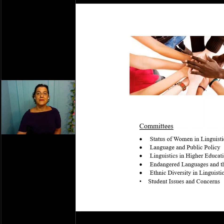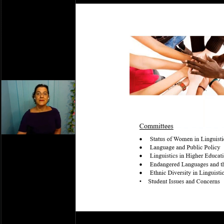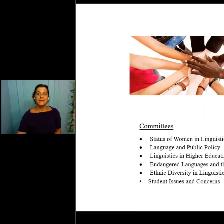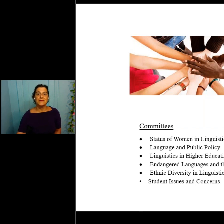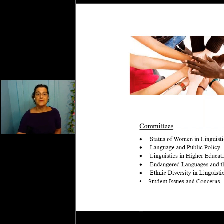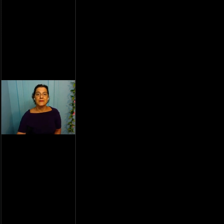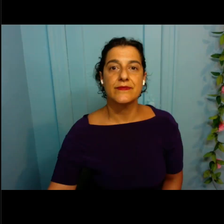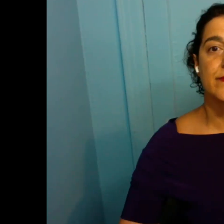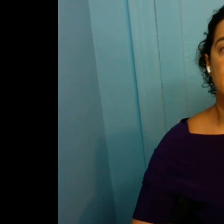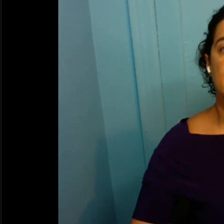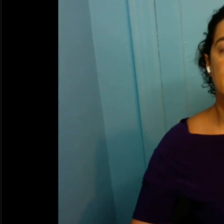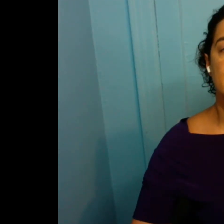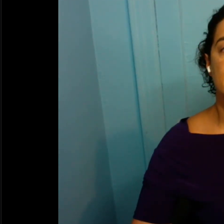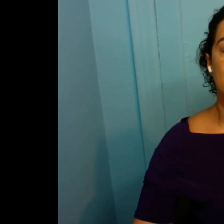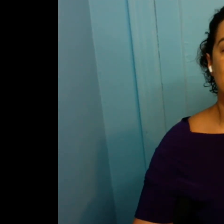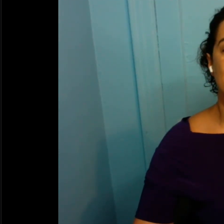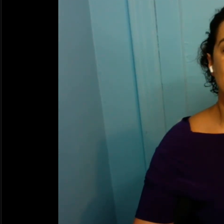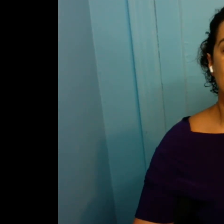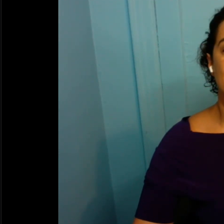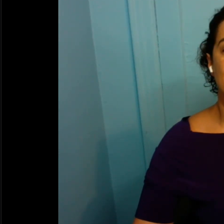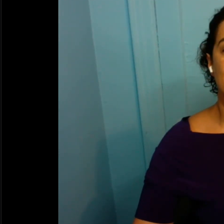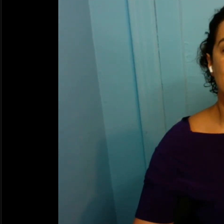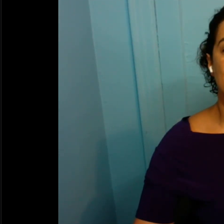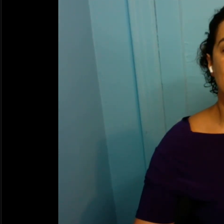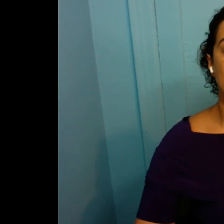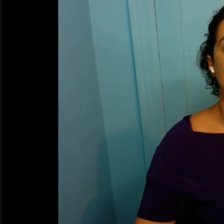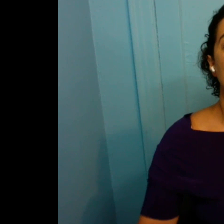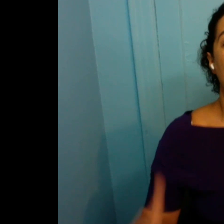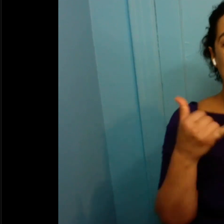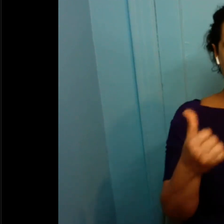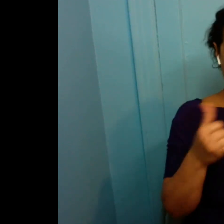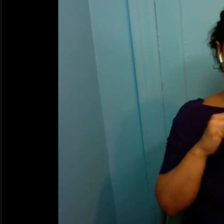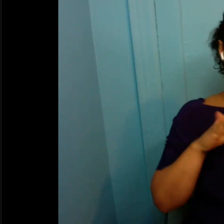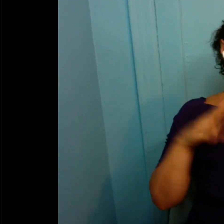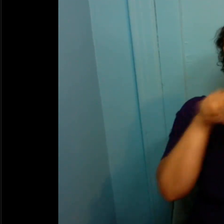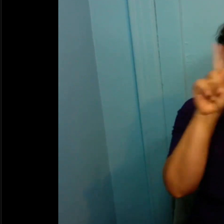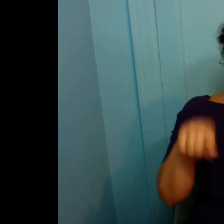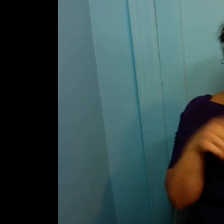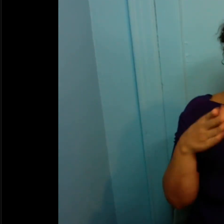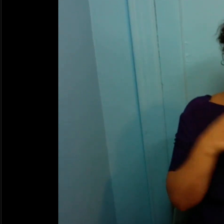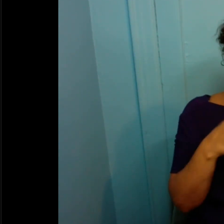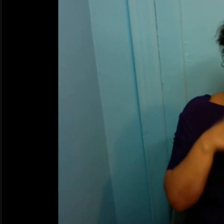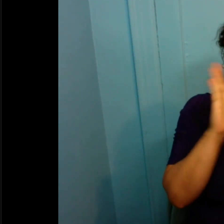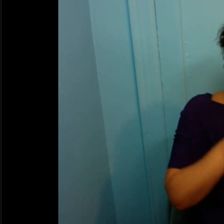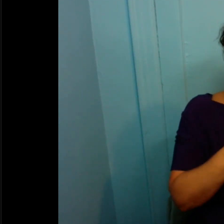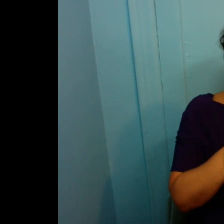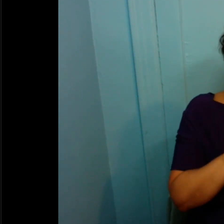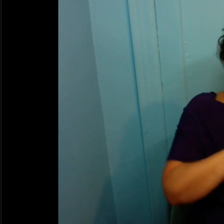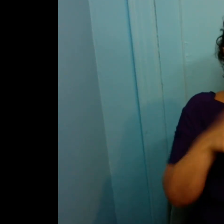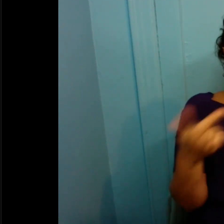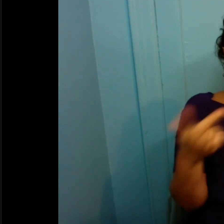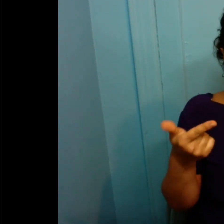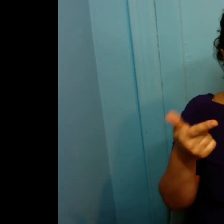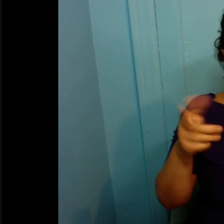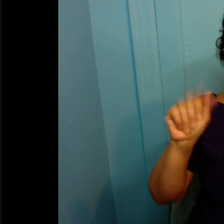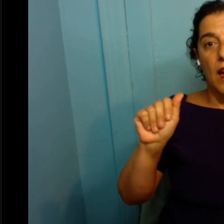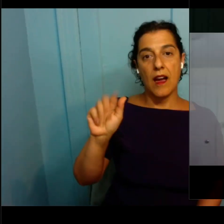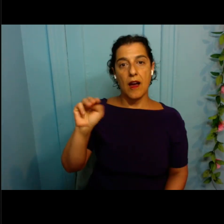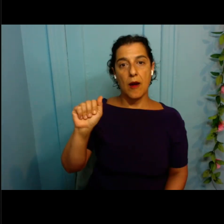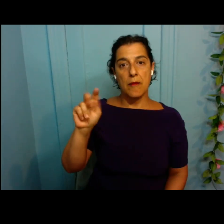ahead and stop sharing my screen and turn the floor over to Miranda McCarville of Smith College, who is